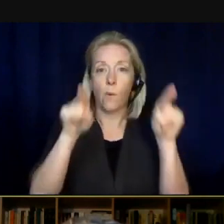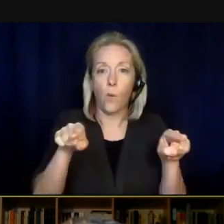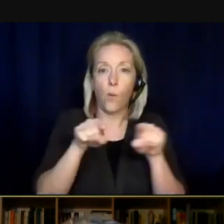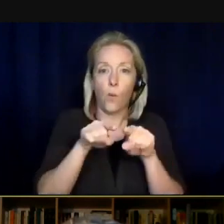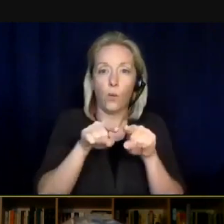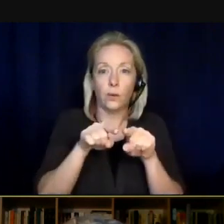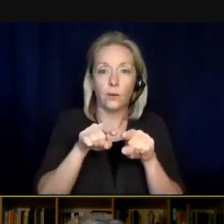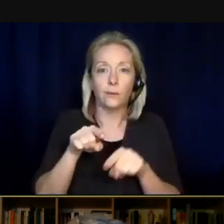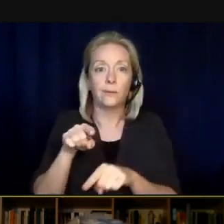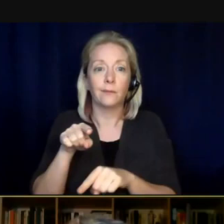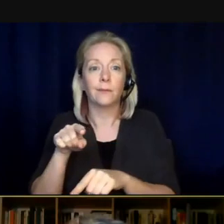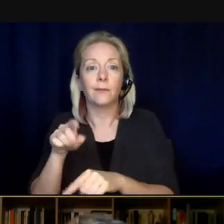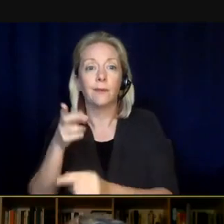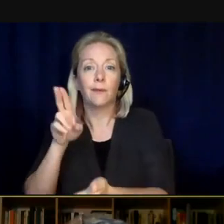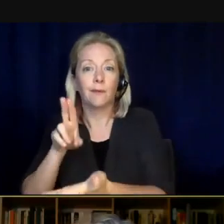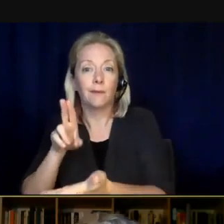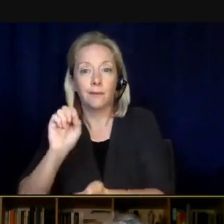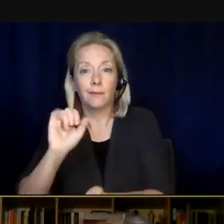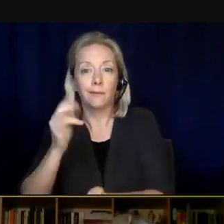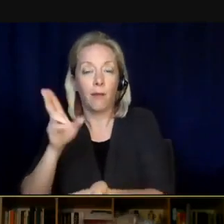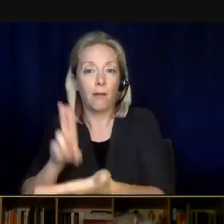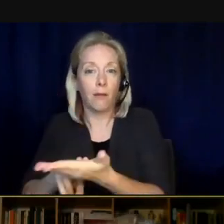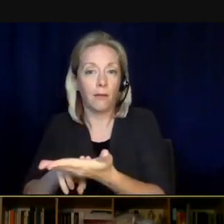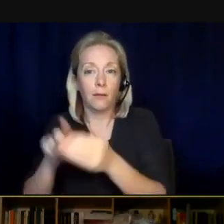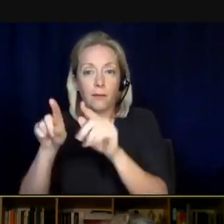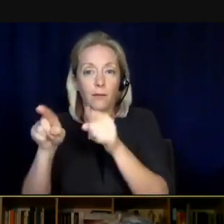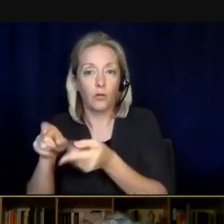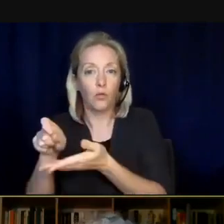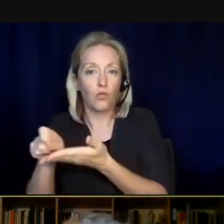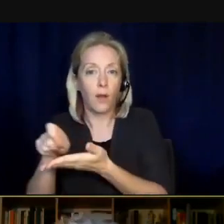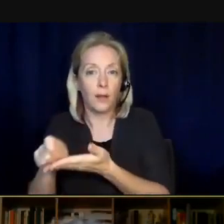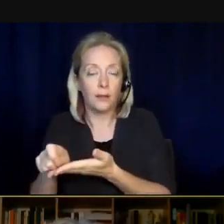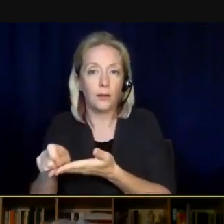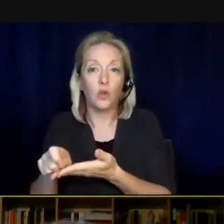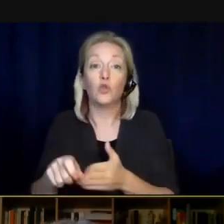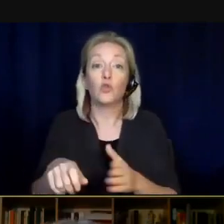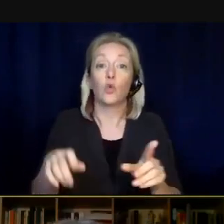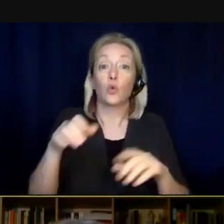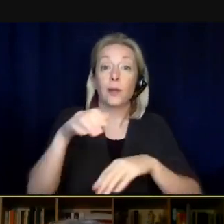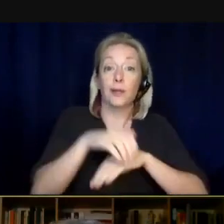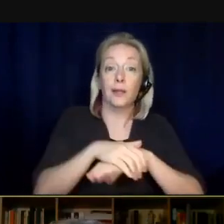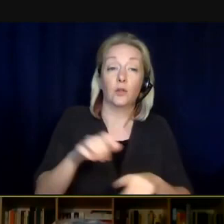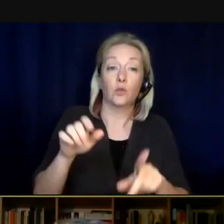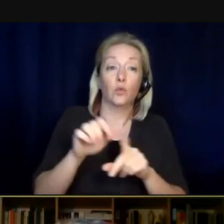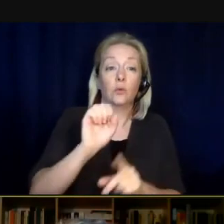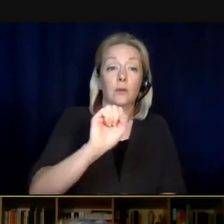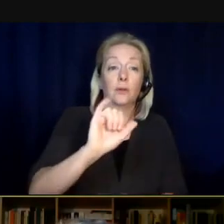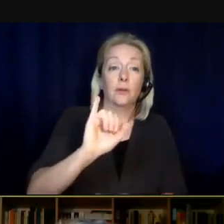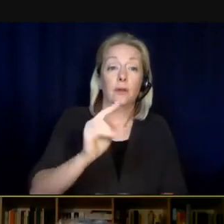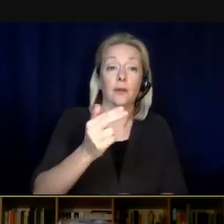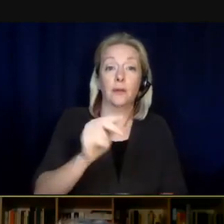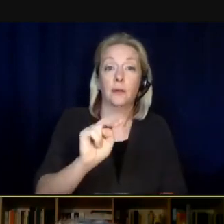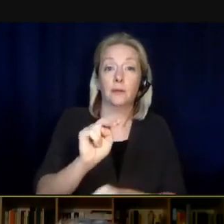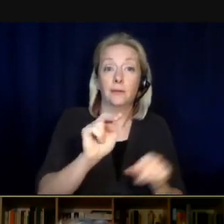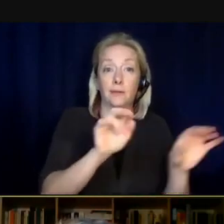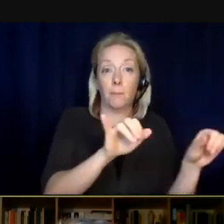write. So it gives you a hint that even though the English is the same, the concept behind it is different.